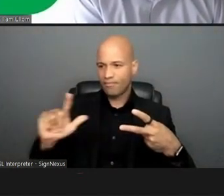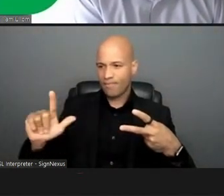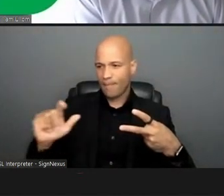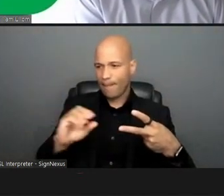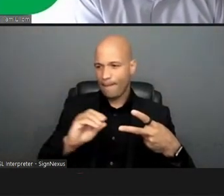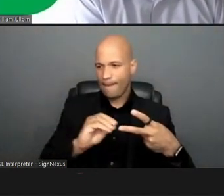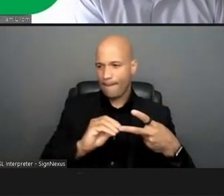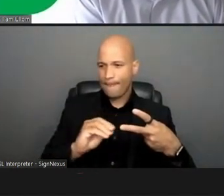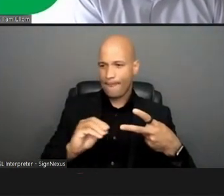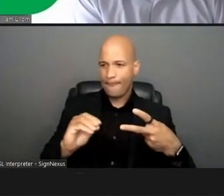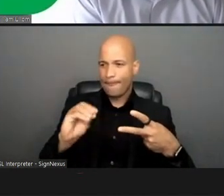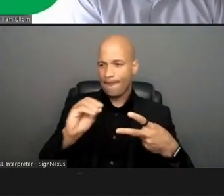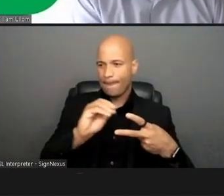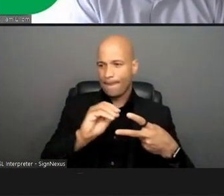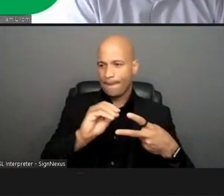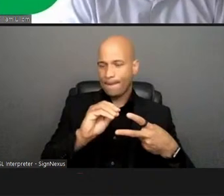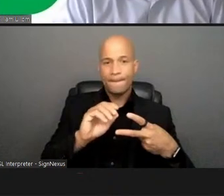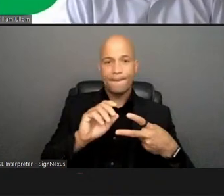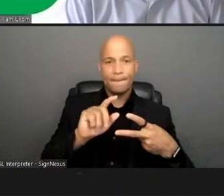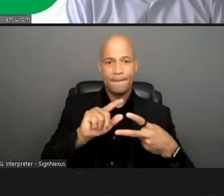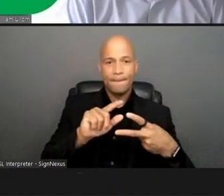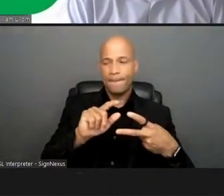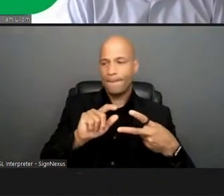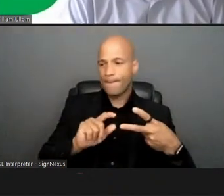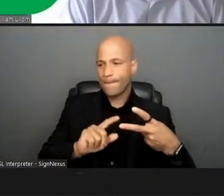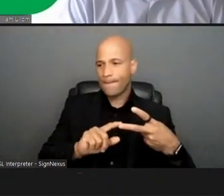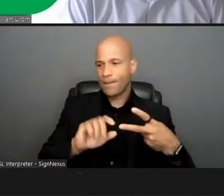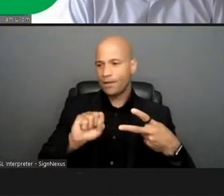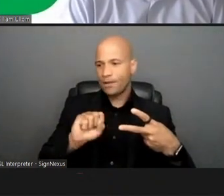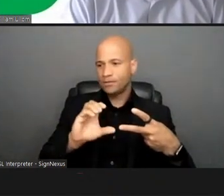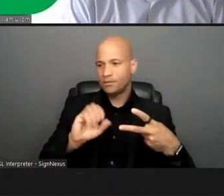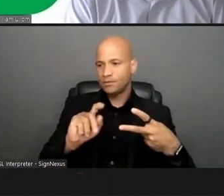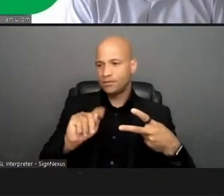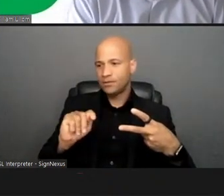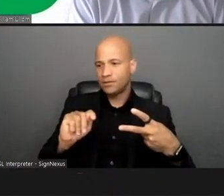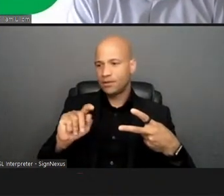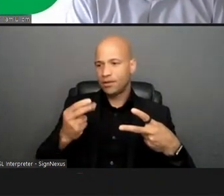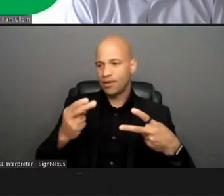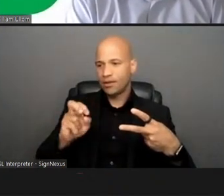our next speaker is Eric Shaw followed by Scott Henry